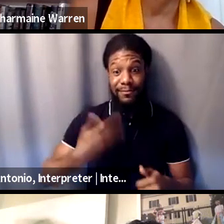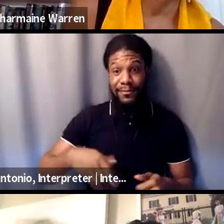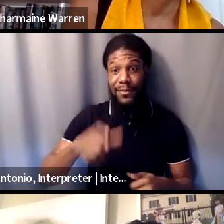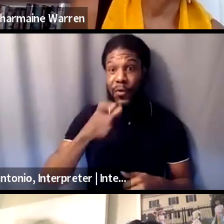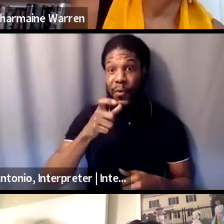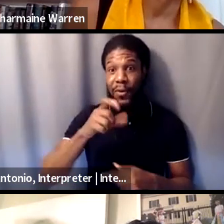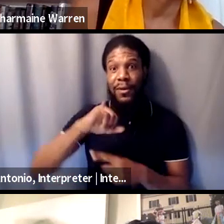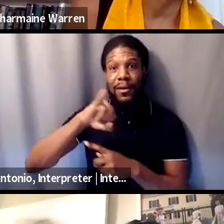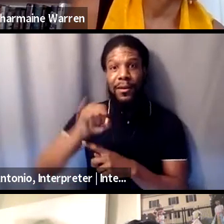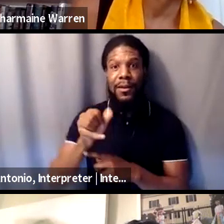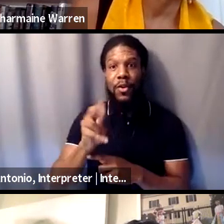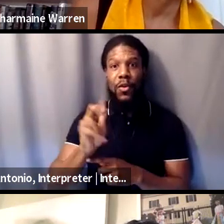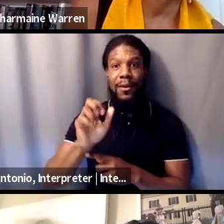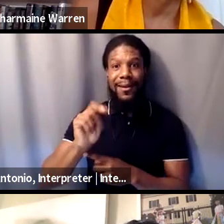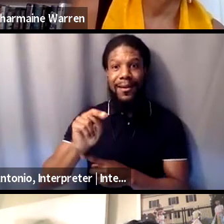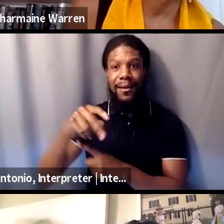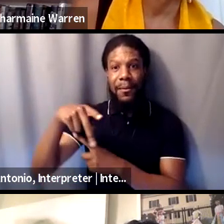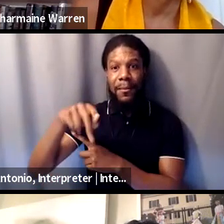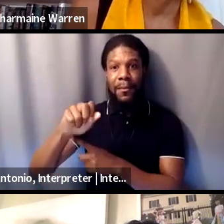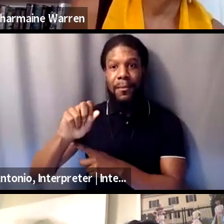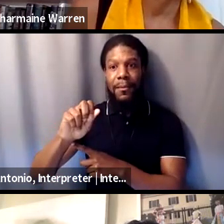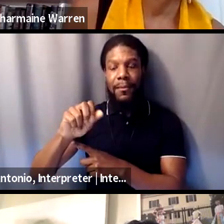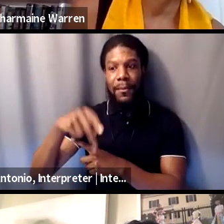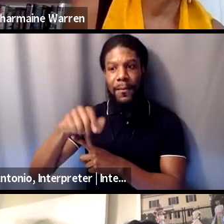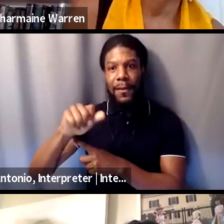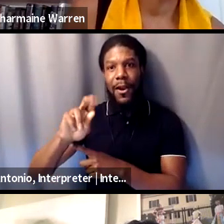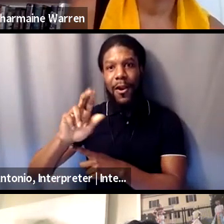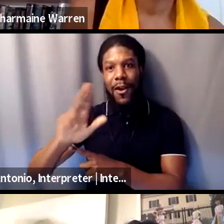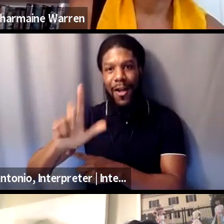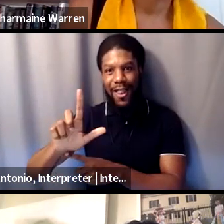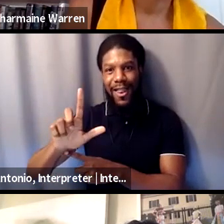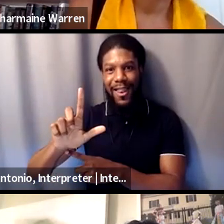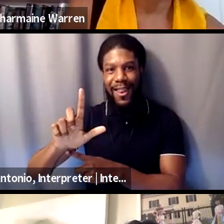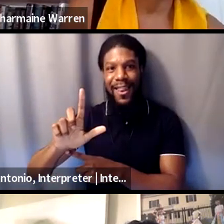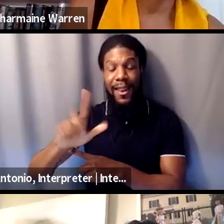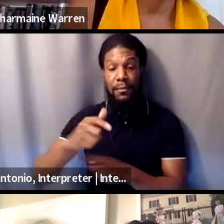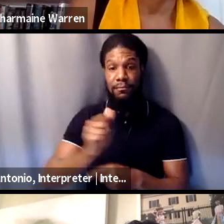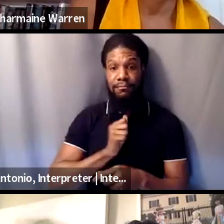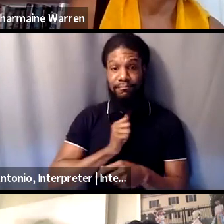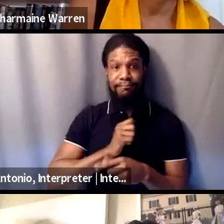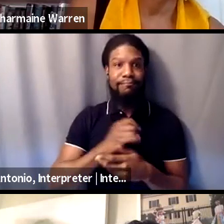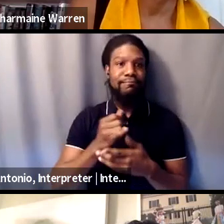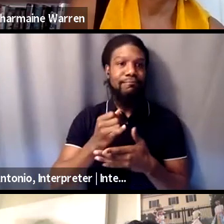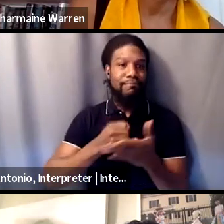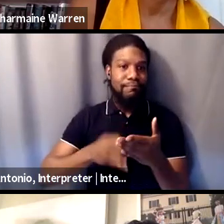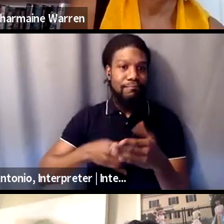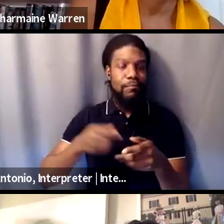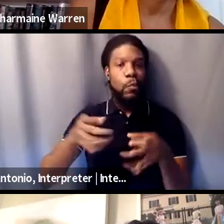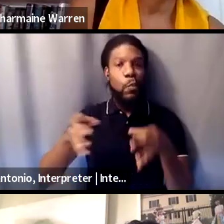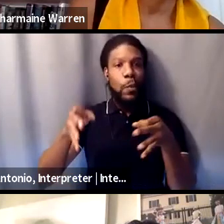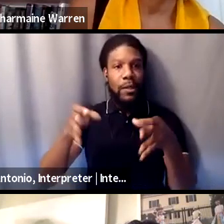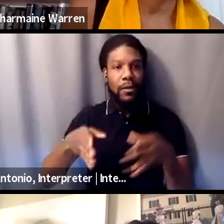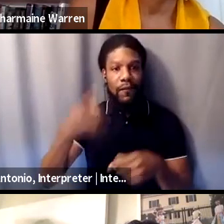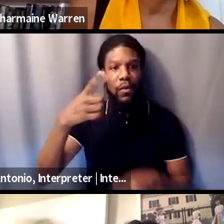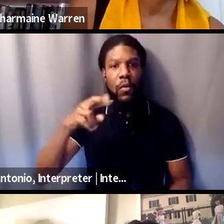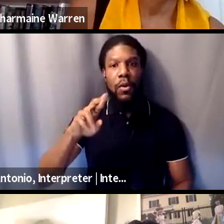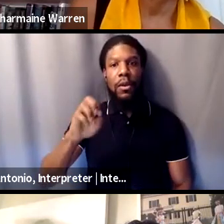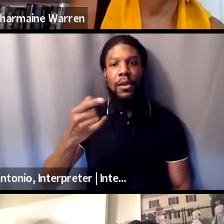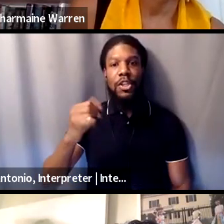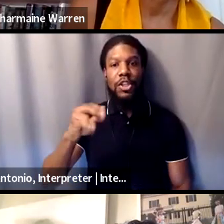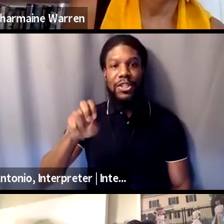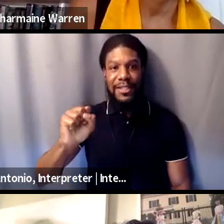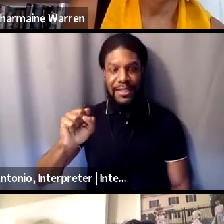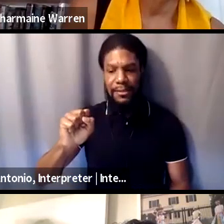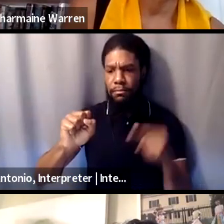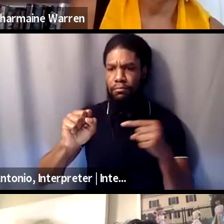Pablo Siles. I am the artistic director, creative producer for Regiones. Regiones